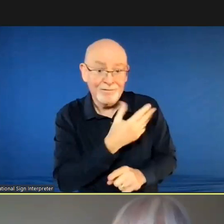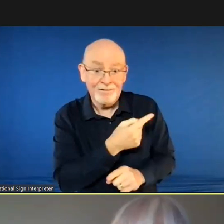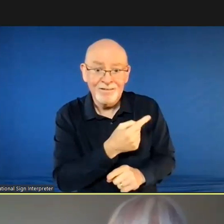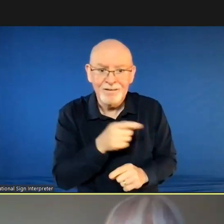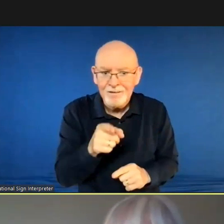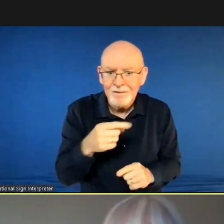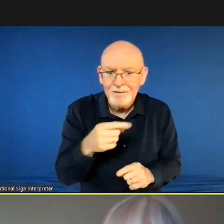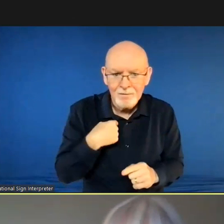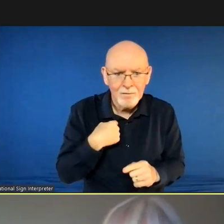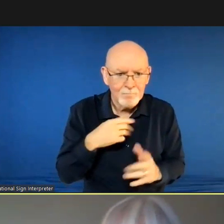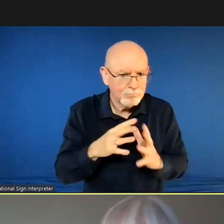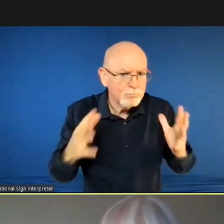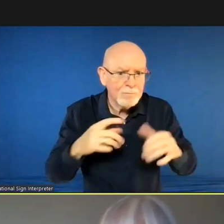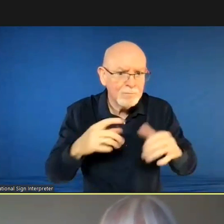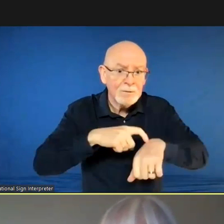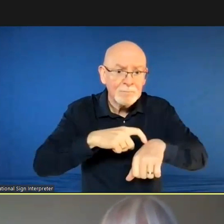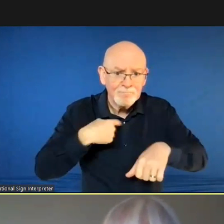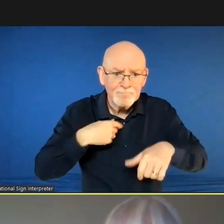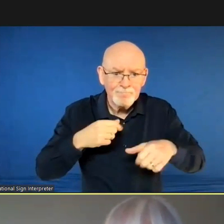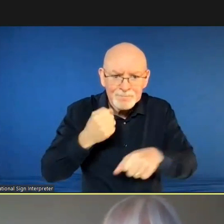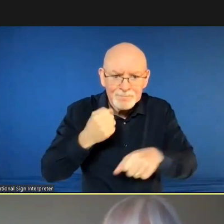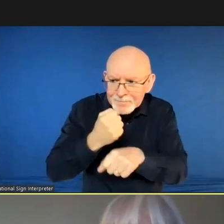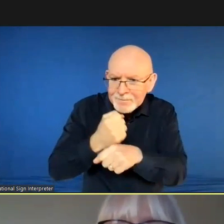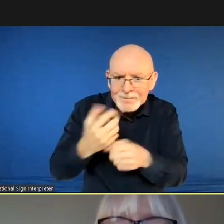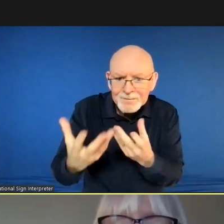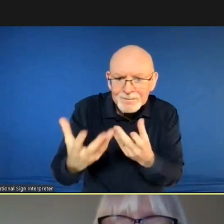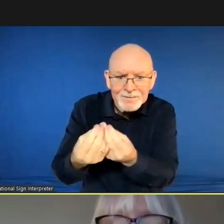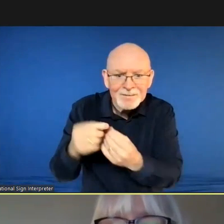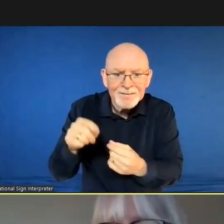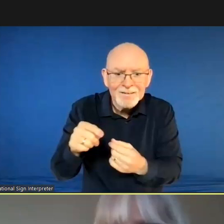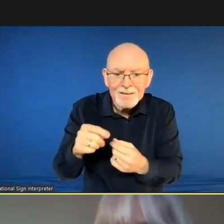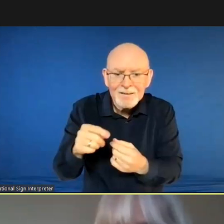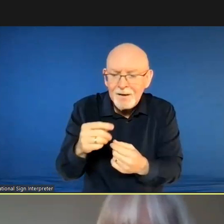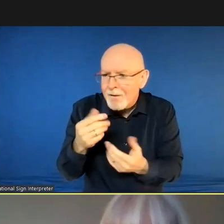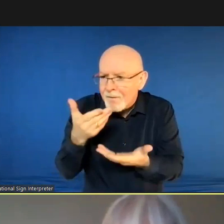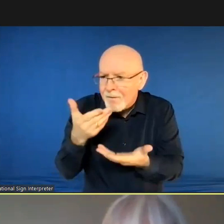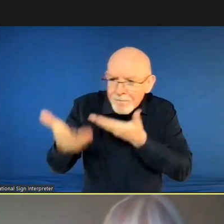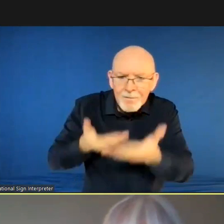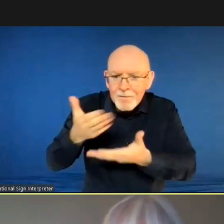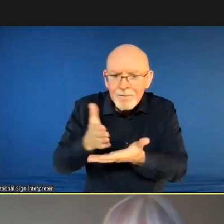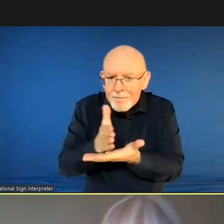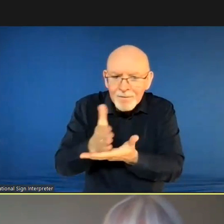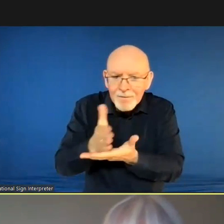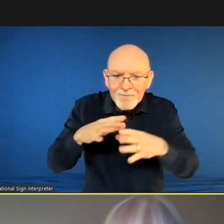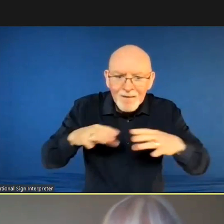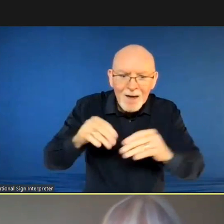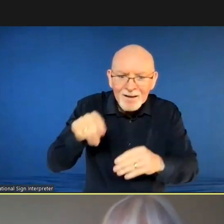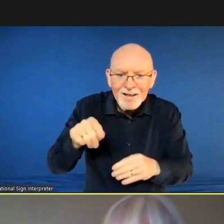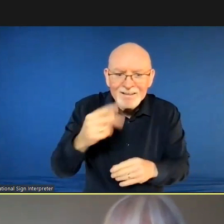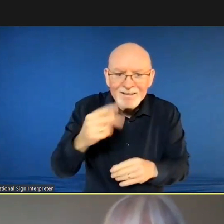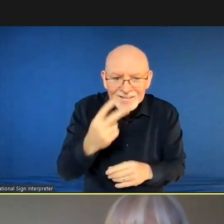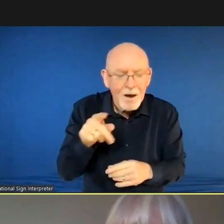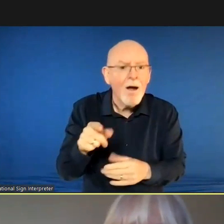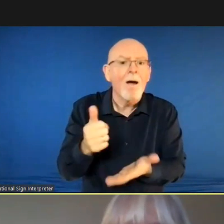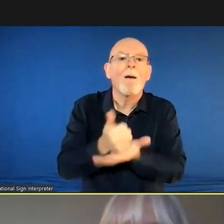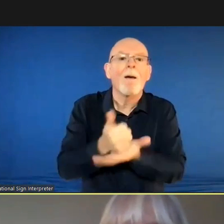to, first of all, quite often help to reassure families that their child can learn